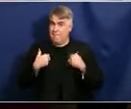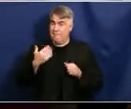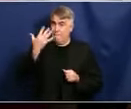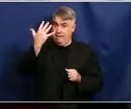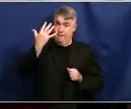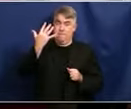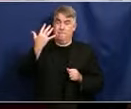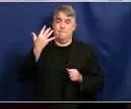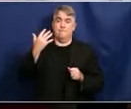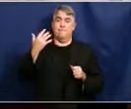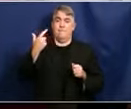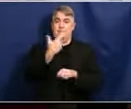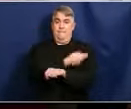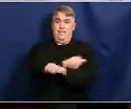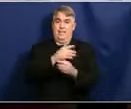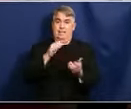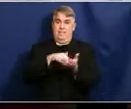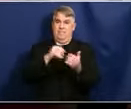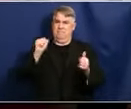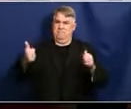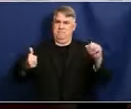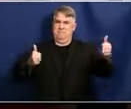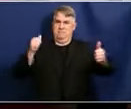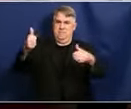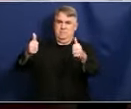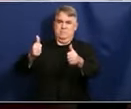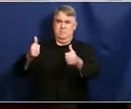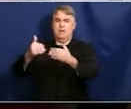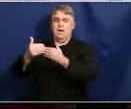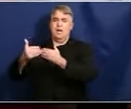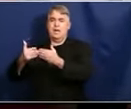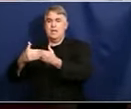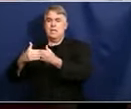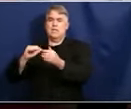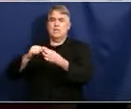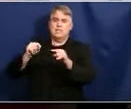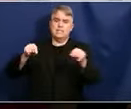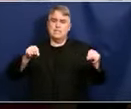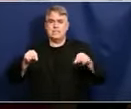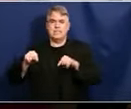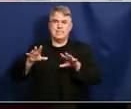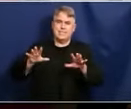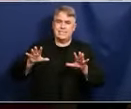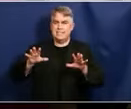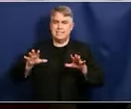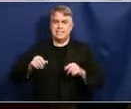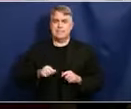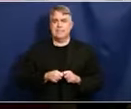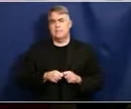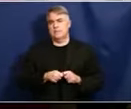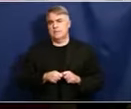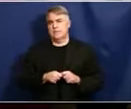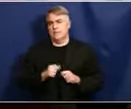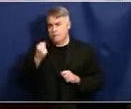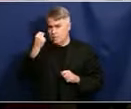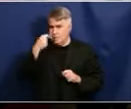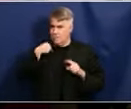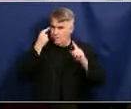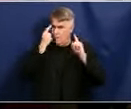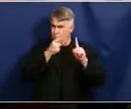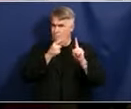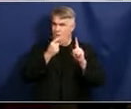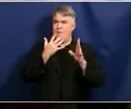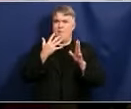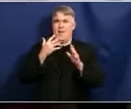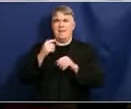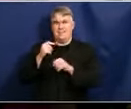codes, the good news is that there are centers located very near to each one of these zip codes where our community